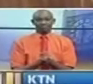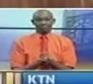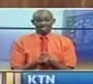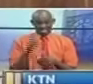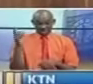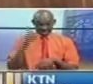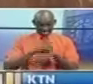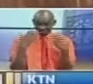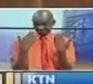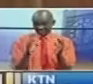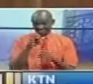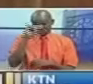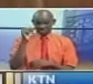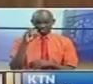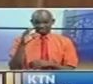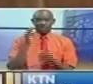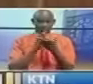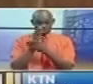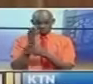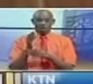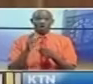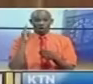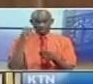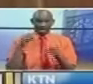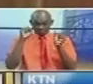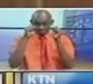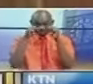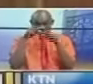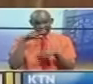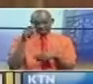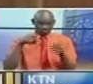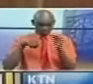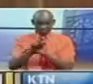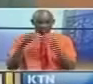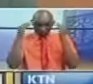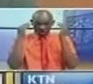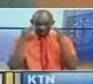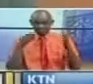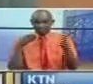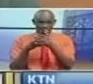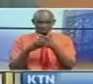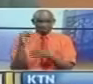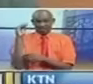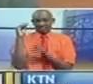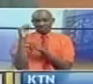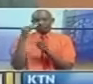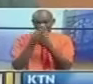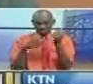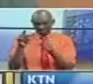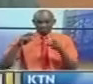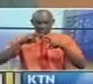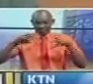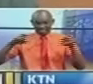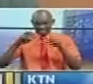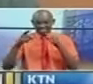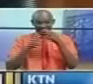A day after the JSC, through its lawyer Paul Mwite, moved to court seeking to block the swearing in of a tribunal appointed to investigate